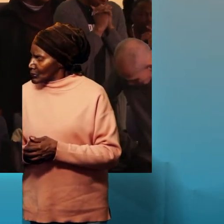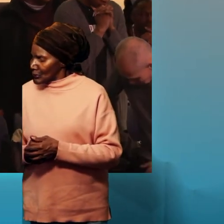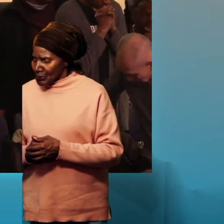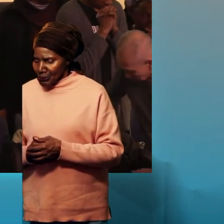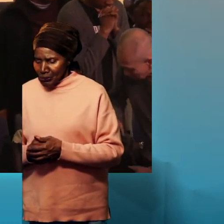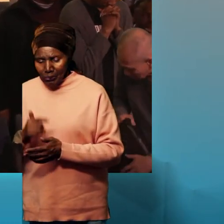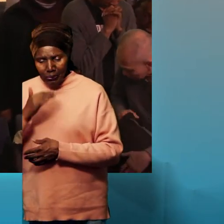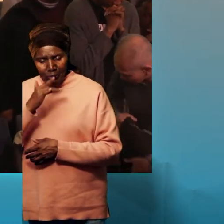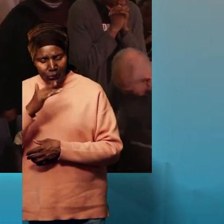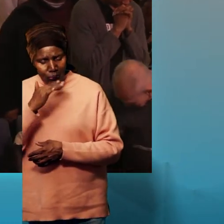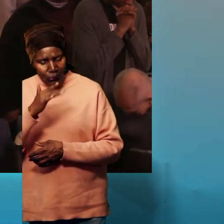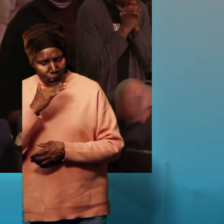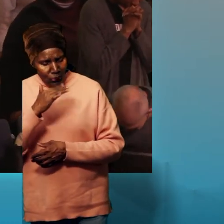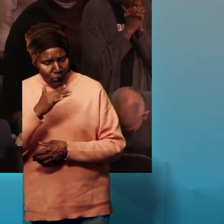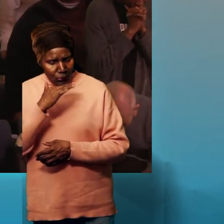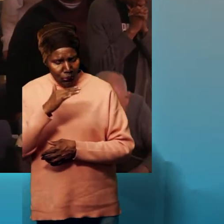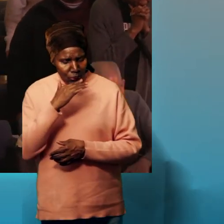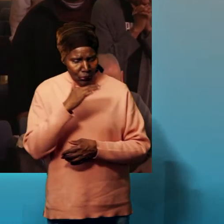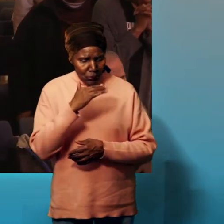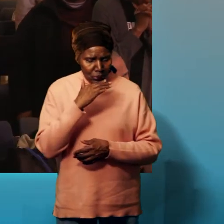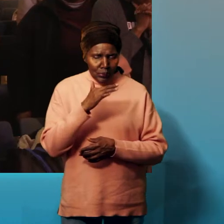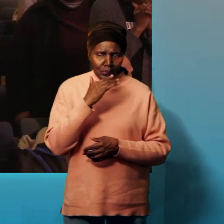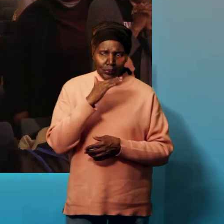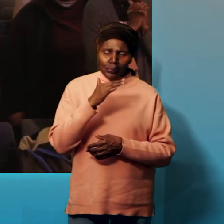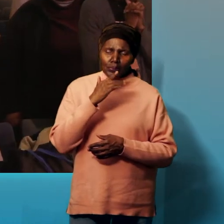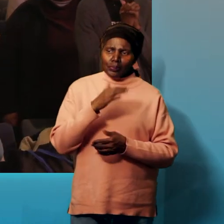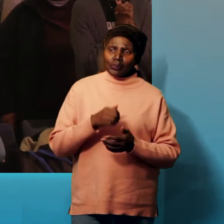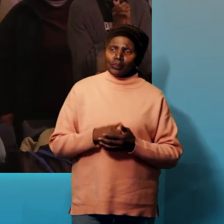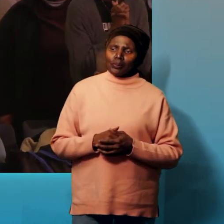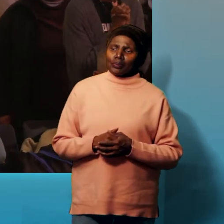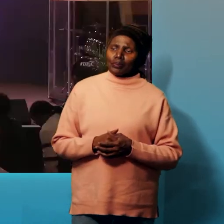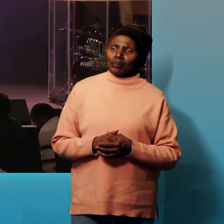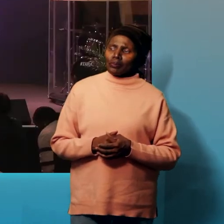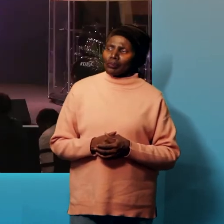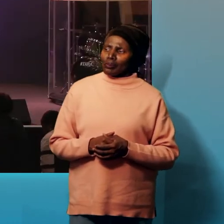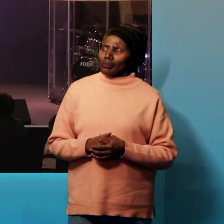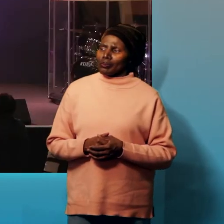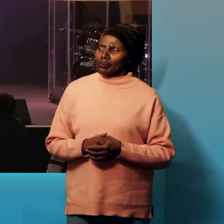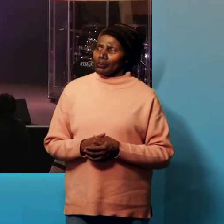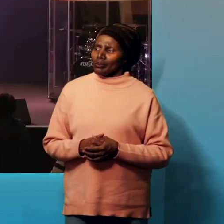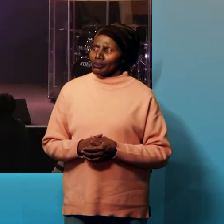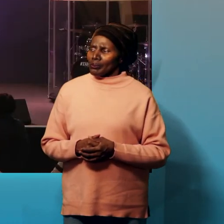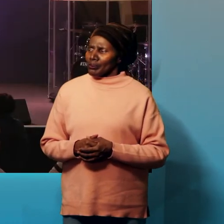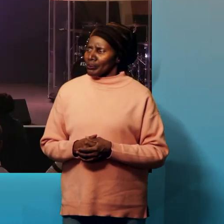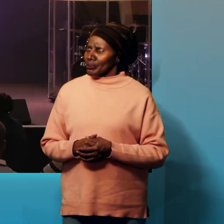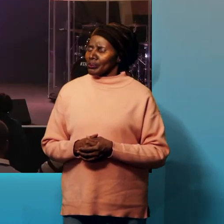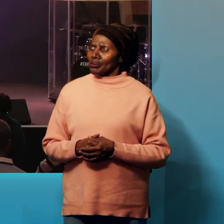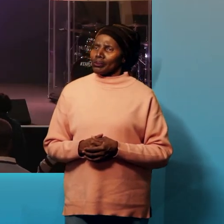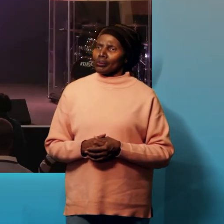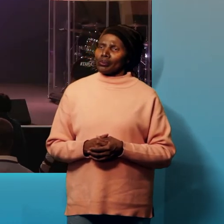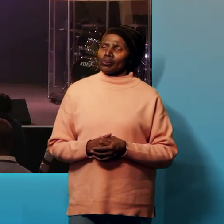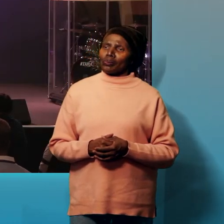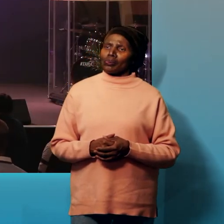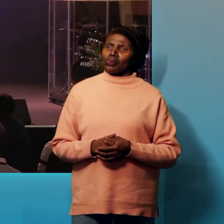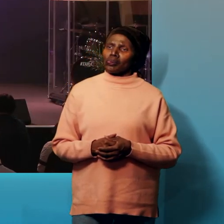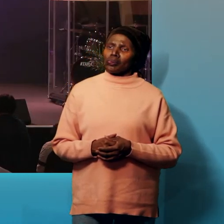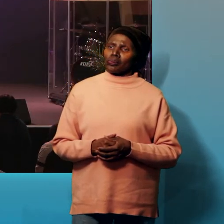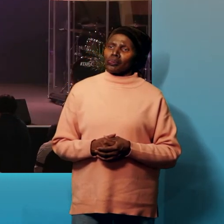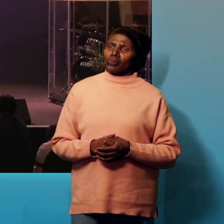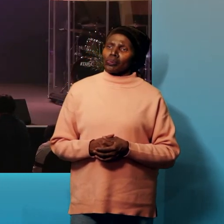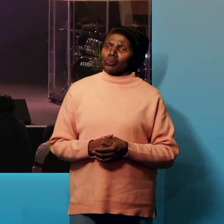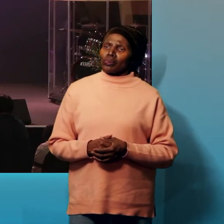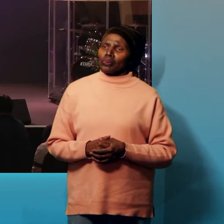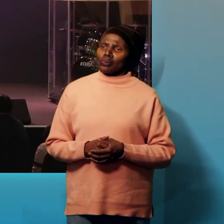praying in tongues for a little bit more. When we're praying in tongues, we're praying in the Spirit. We're allowing Holy Spirit to pray in us, through us.